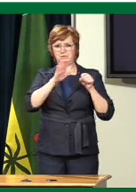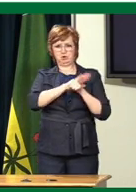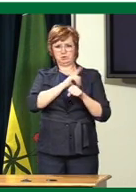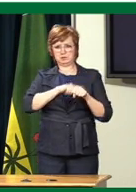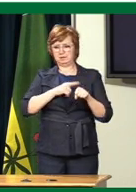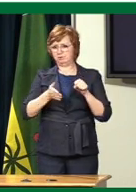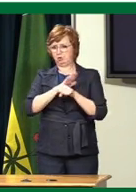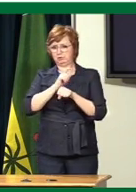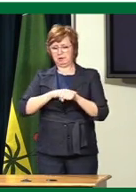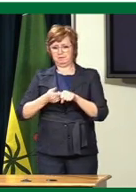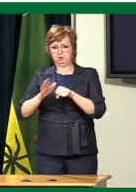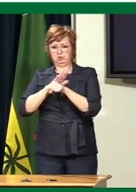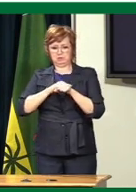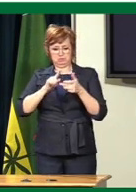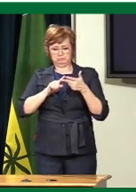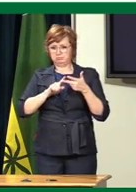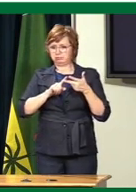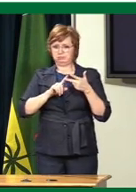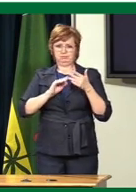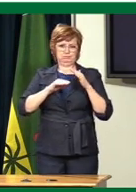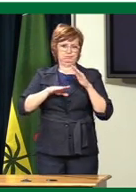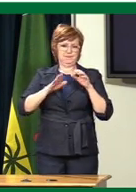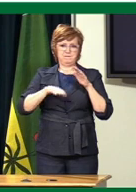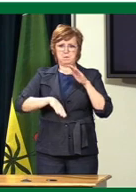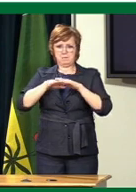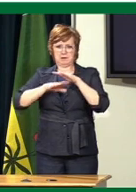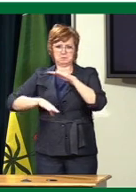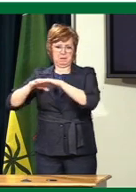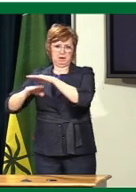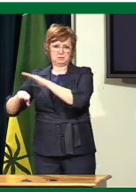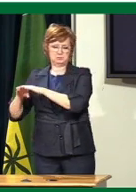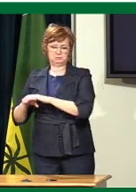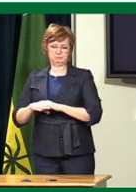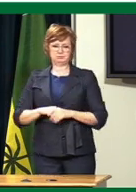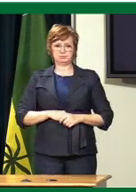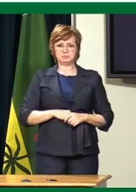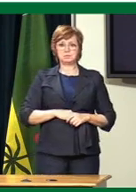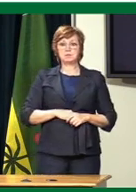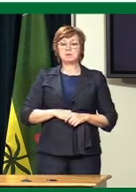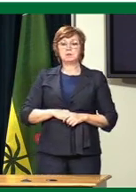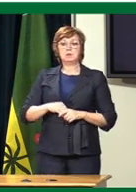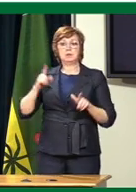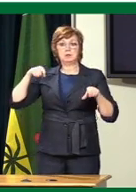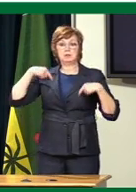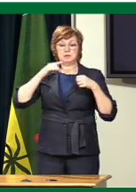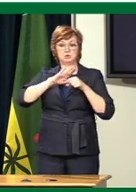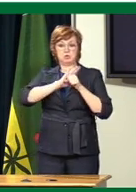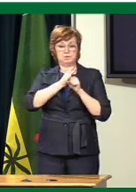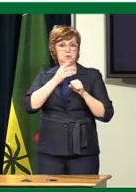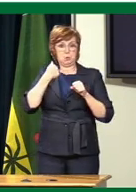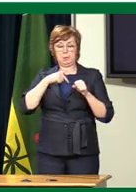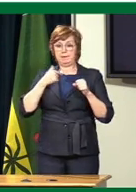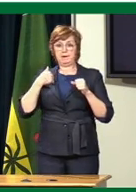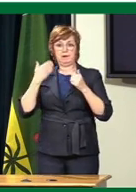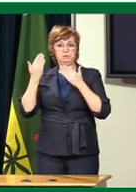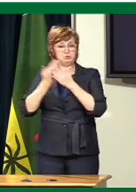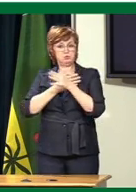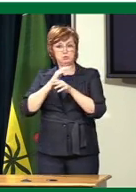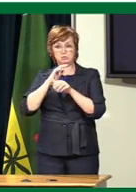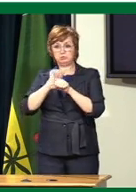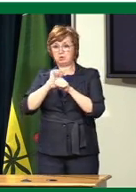I will say that over the course of the pandemic, with respect to offering new roles, there's been a number of new roles posted. We've filled